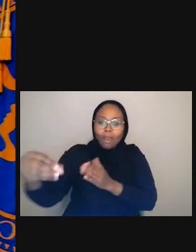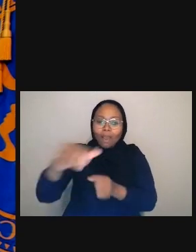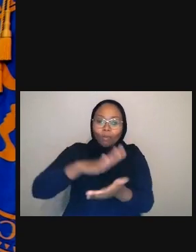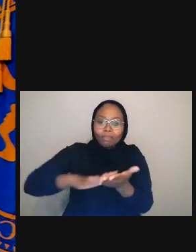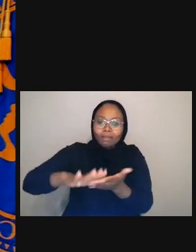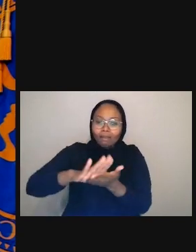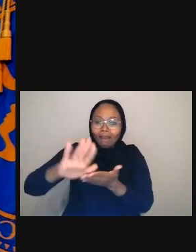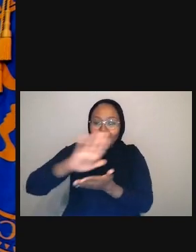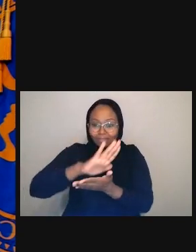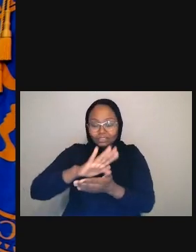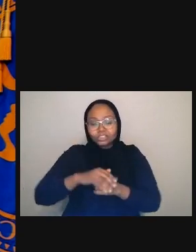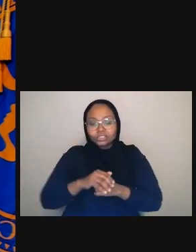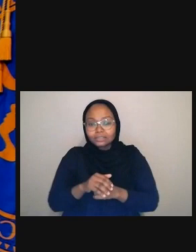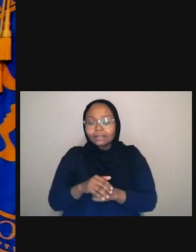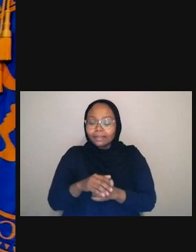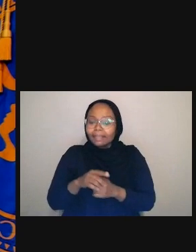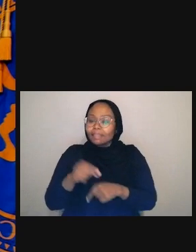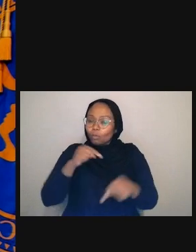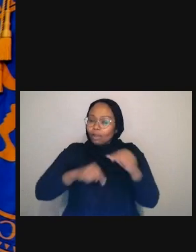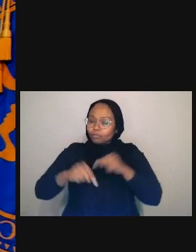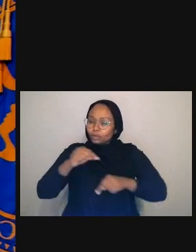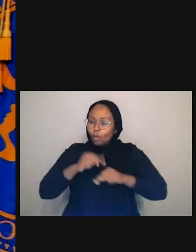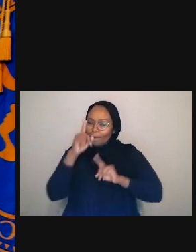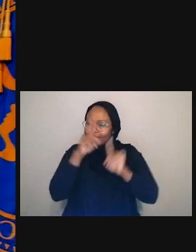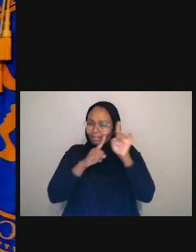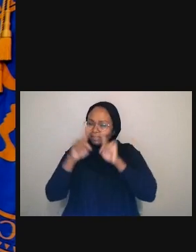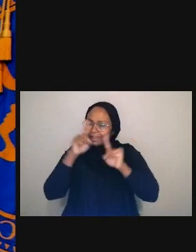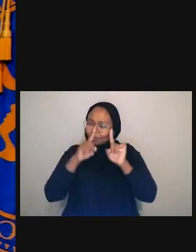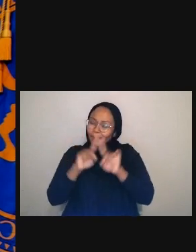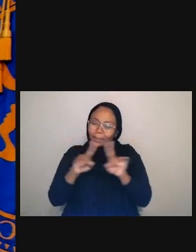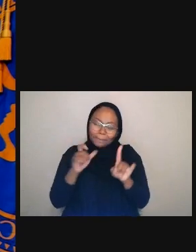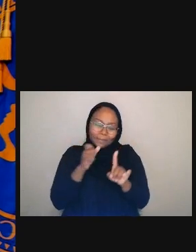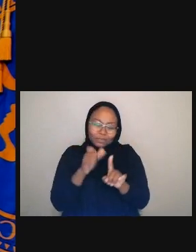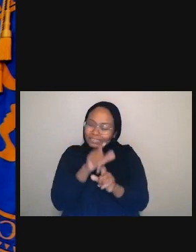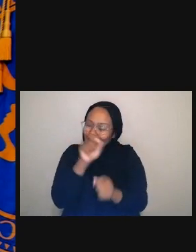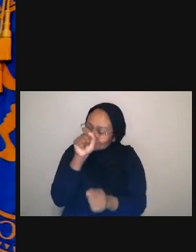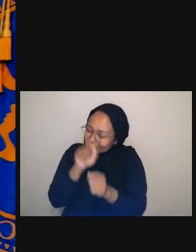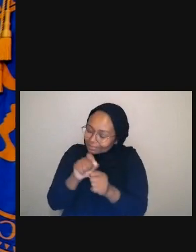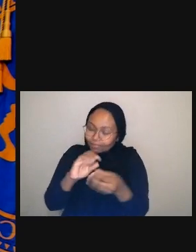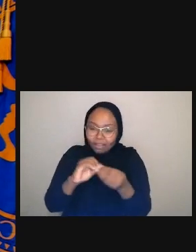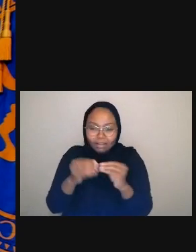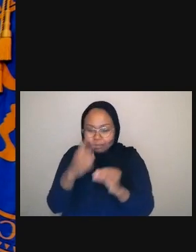have to rethink your strategy, but there's no magic number to that. Thank you.